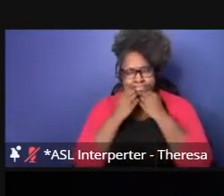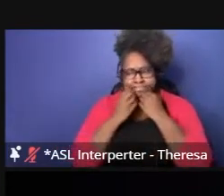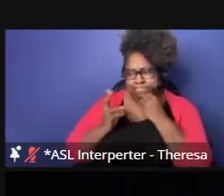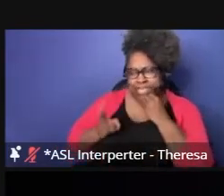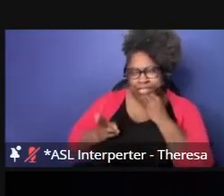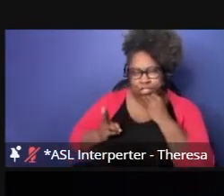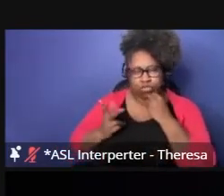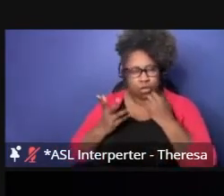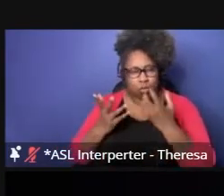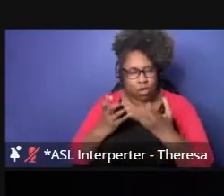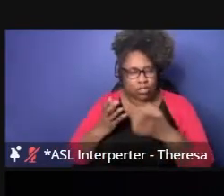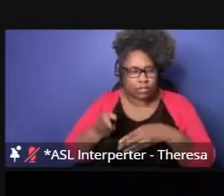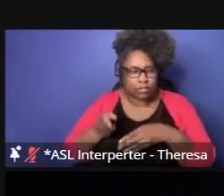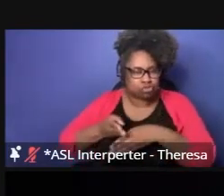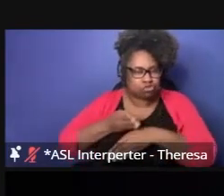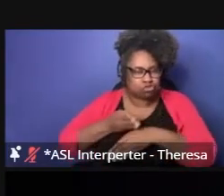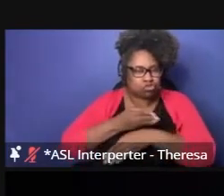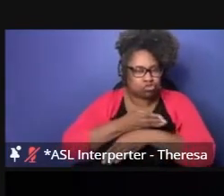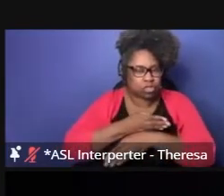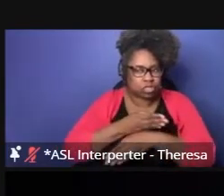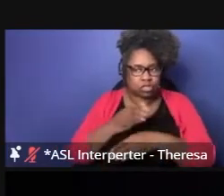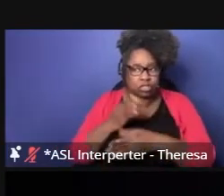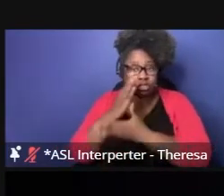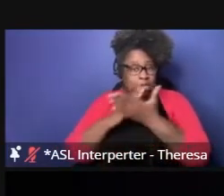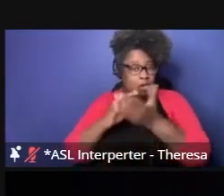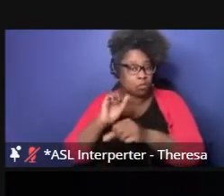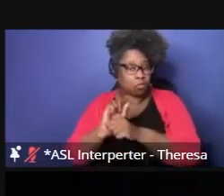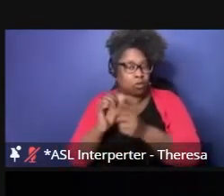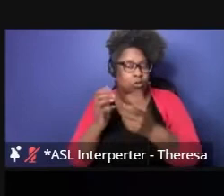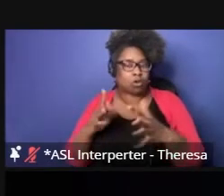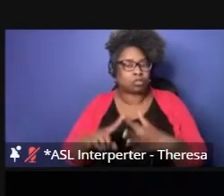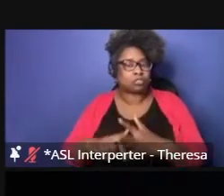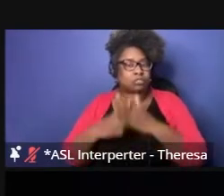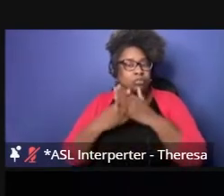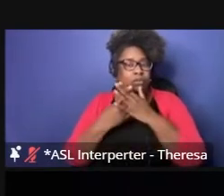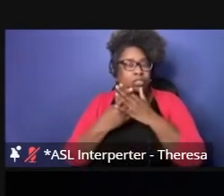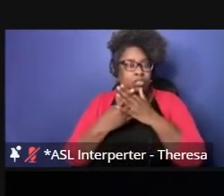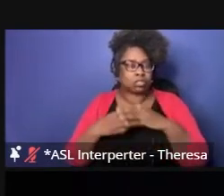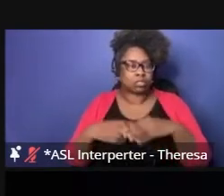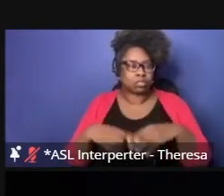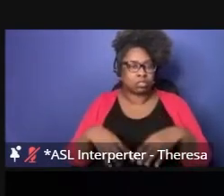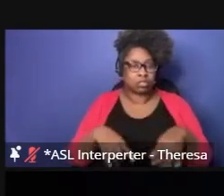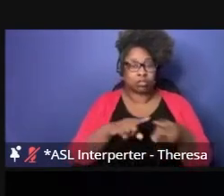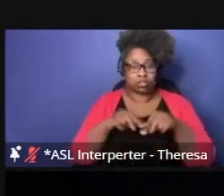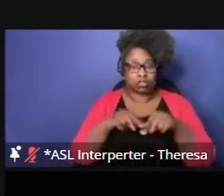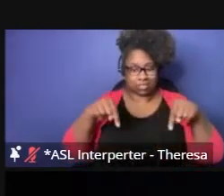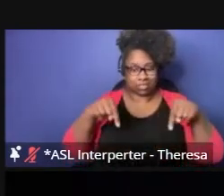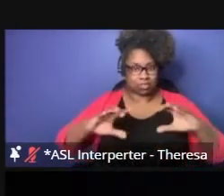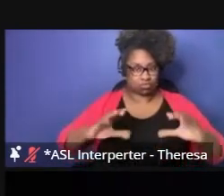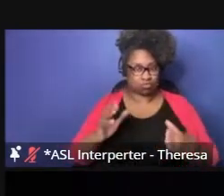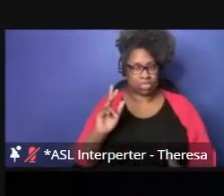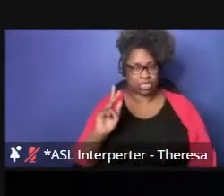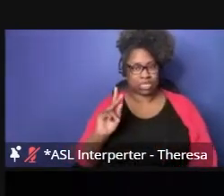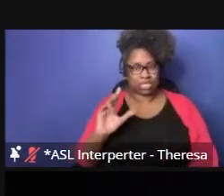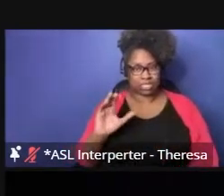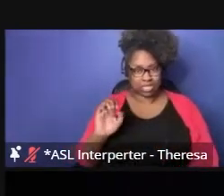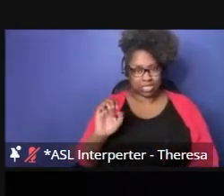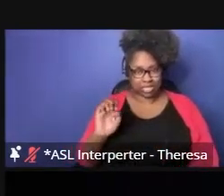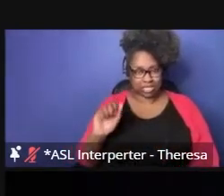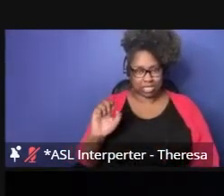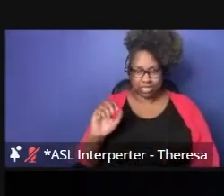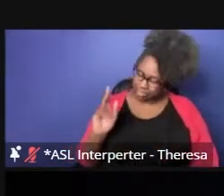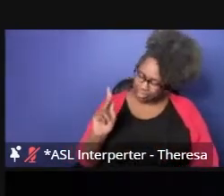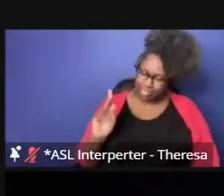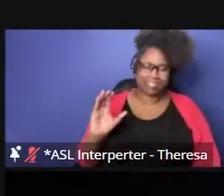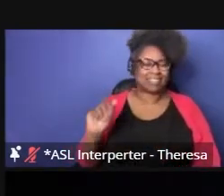work that's already underway, and the inclusive design work of this group, KCAE, and the L3